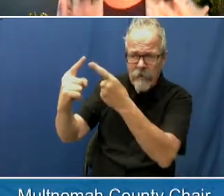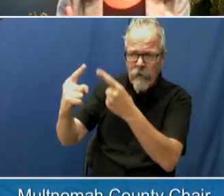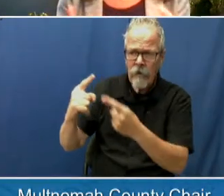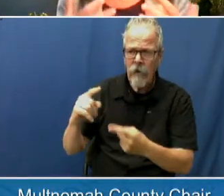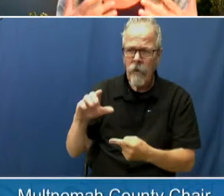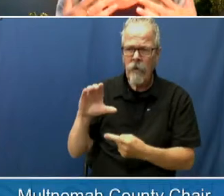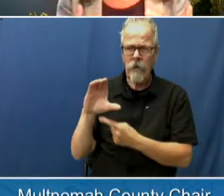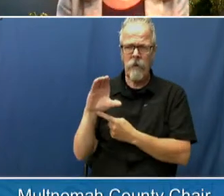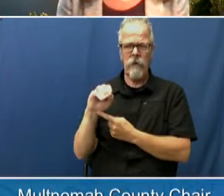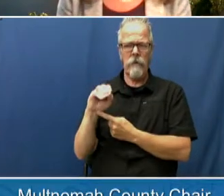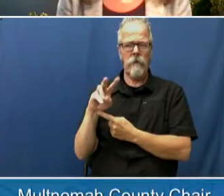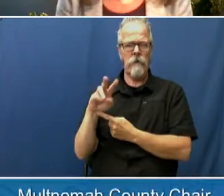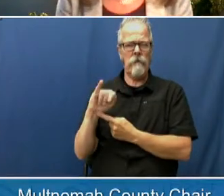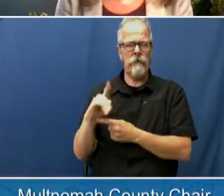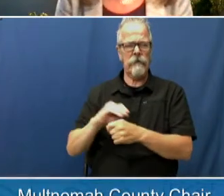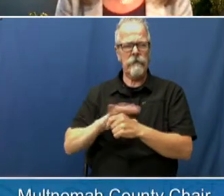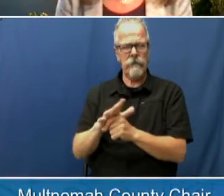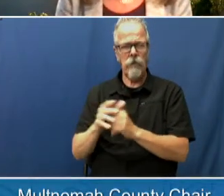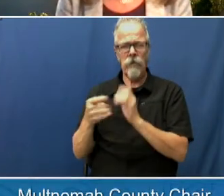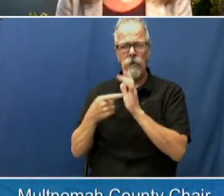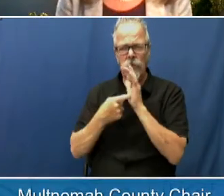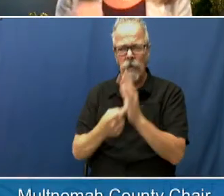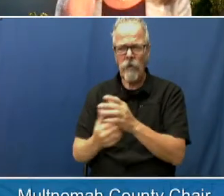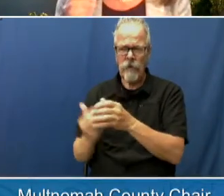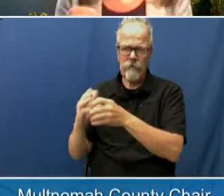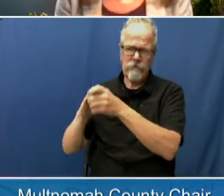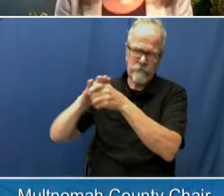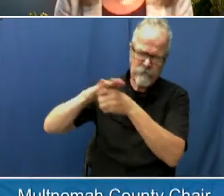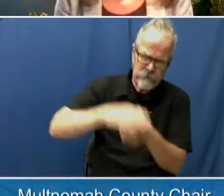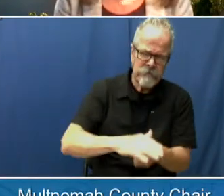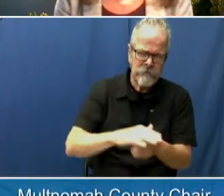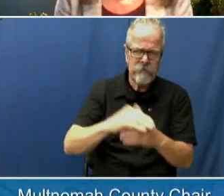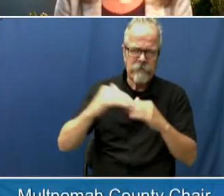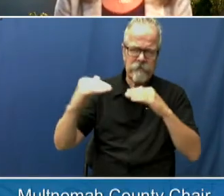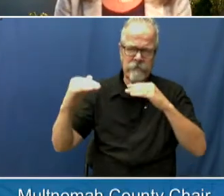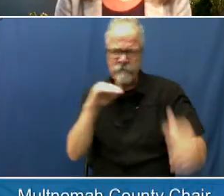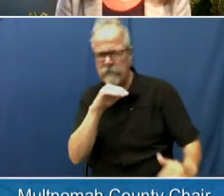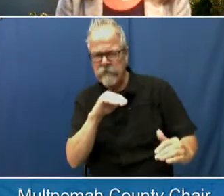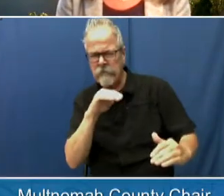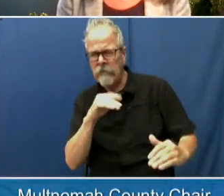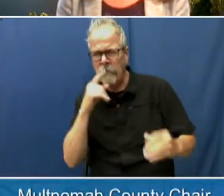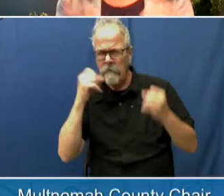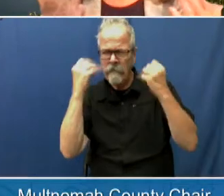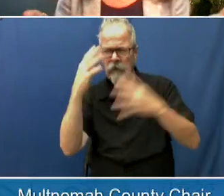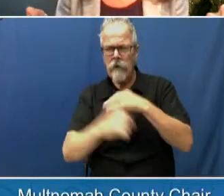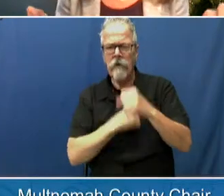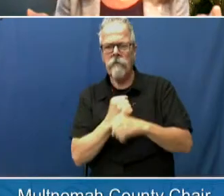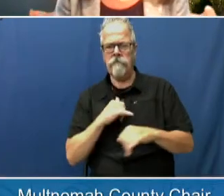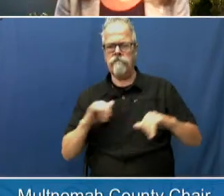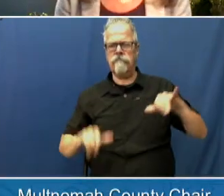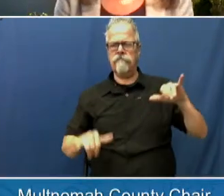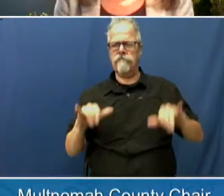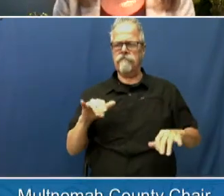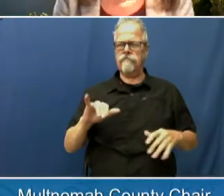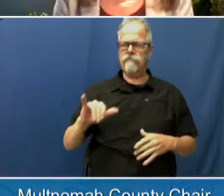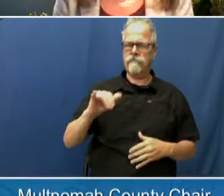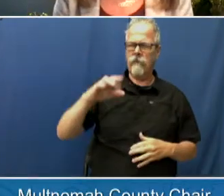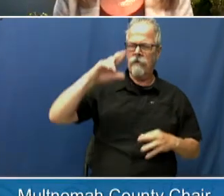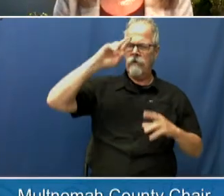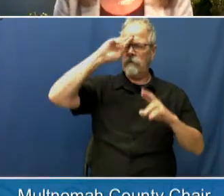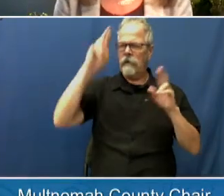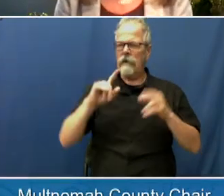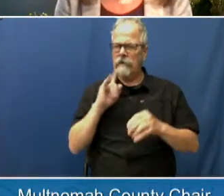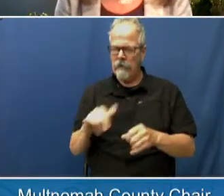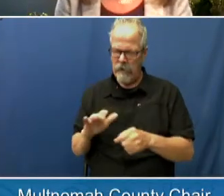and injustices that have plagued our community for decades, themselves rooted in systems of oppression that have plagued and defined our country